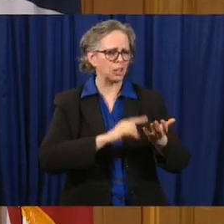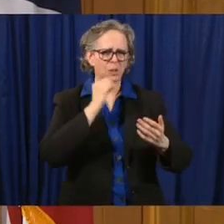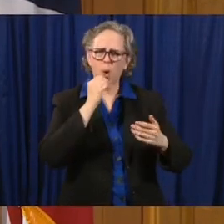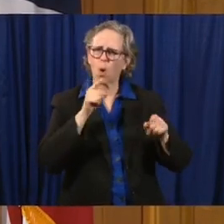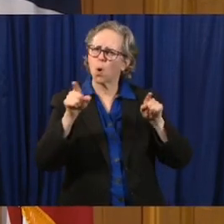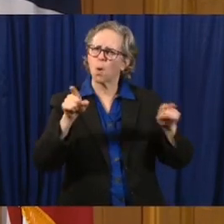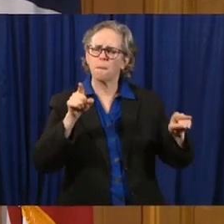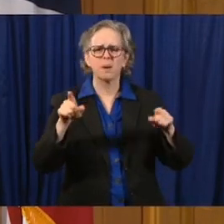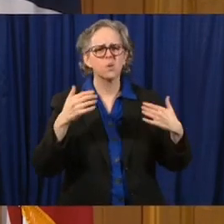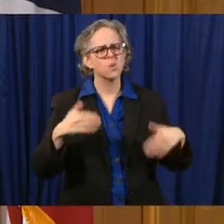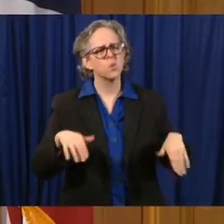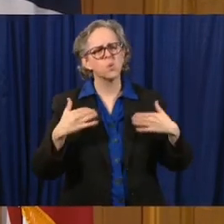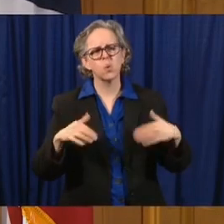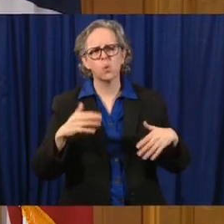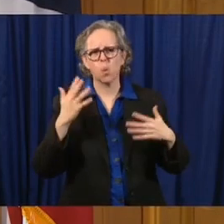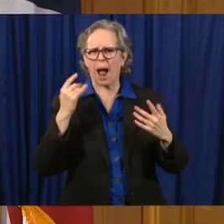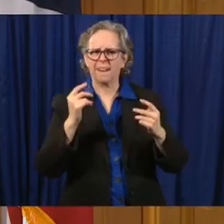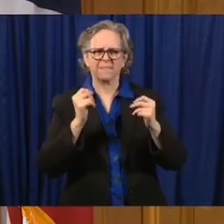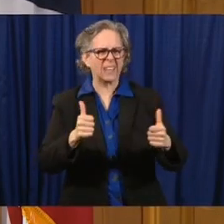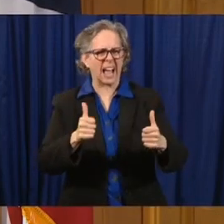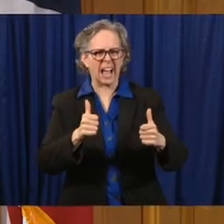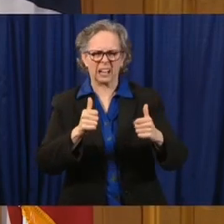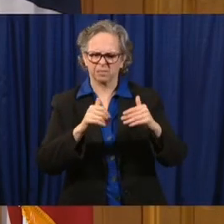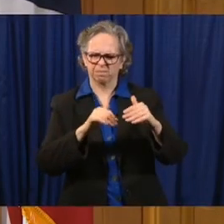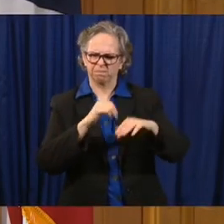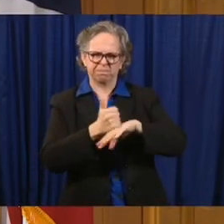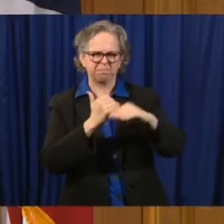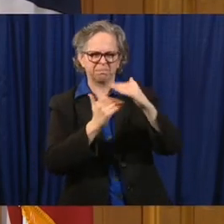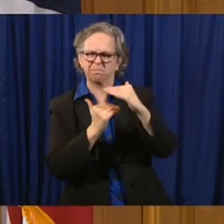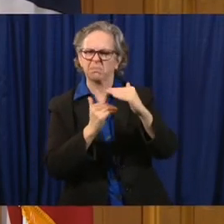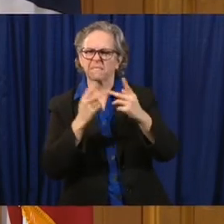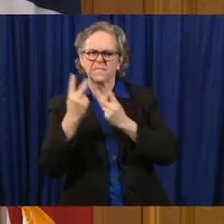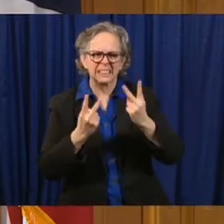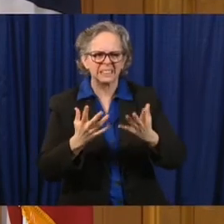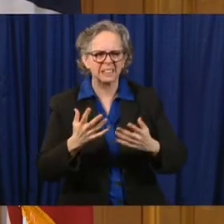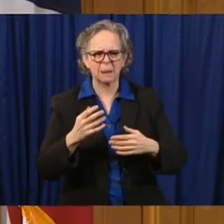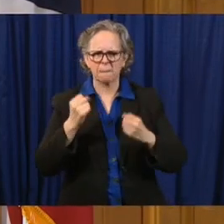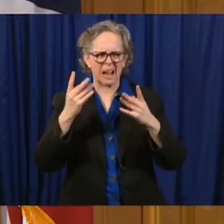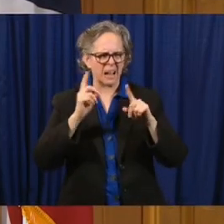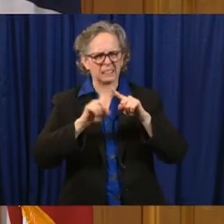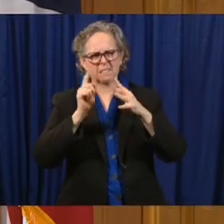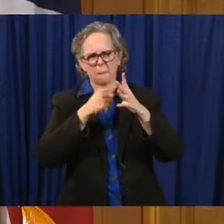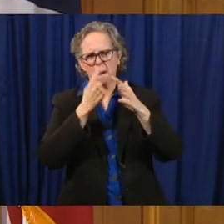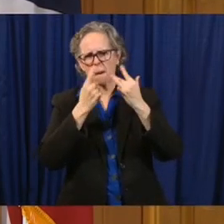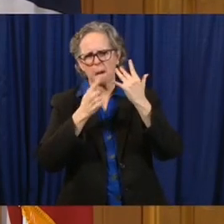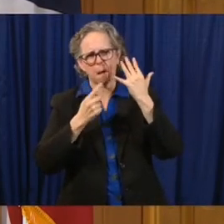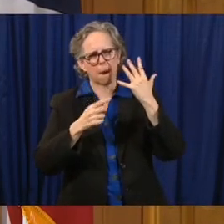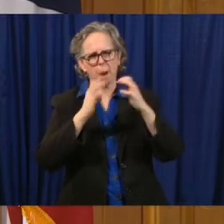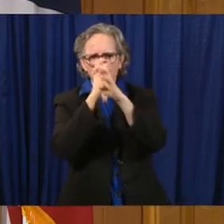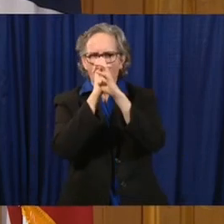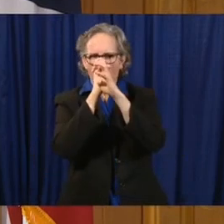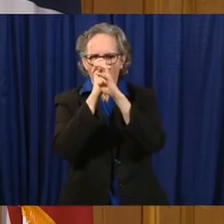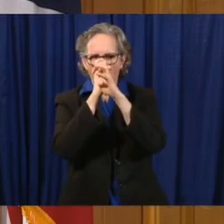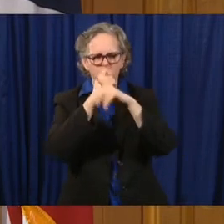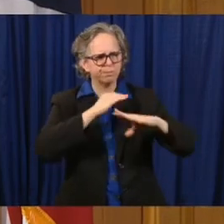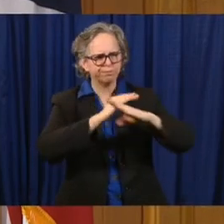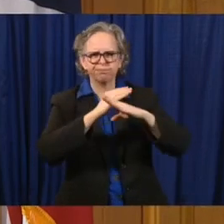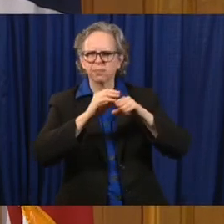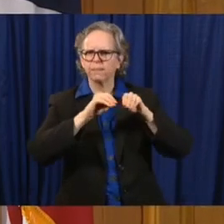why we restricted visitation. That's why we've done a lot of different things. But